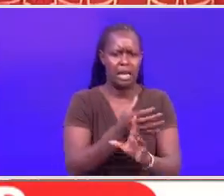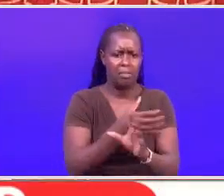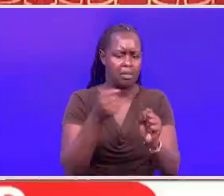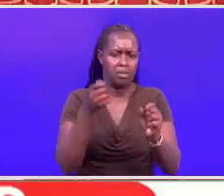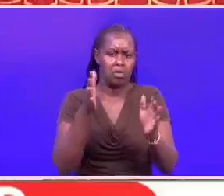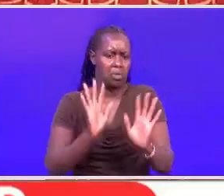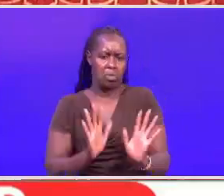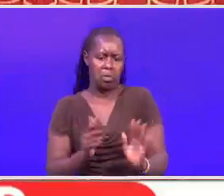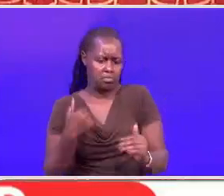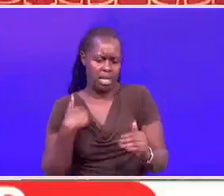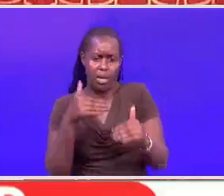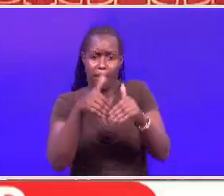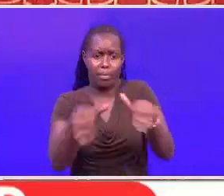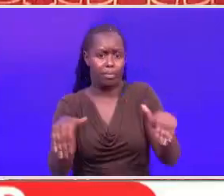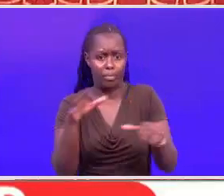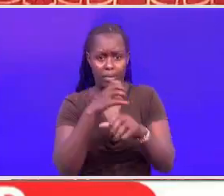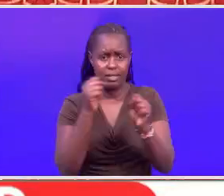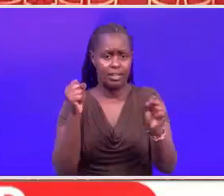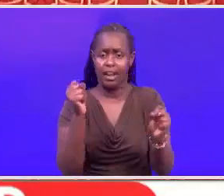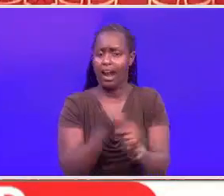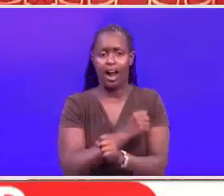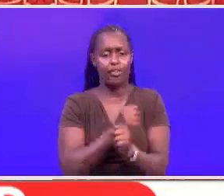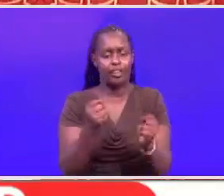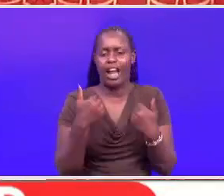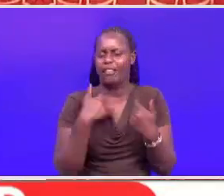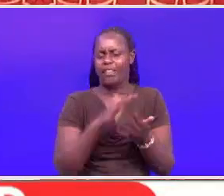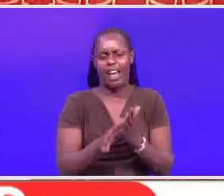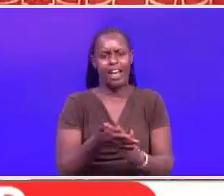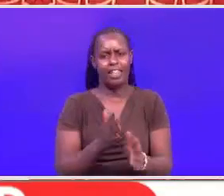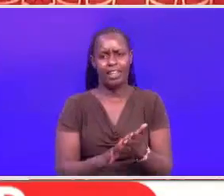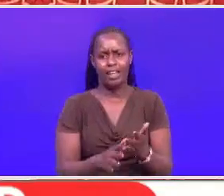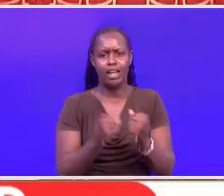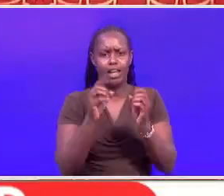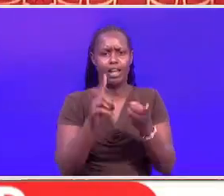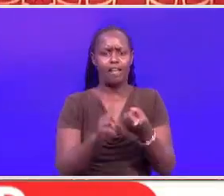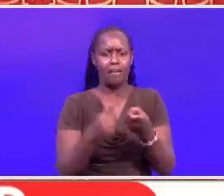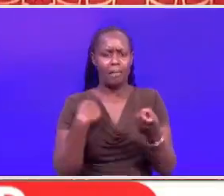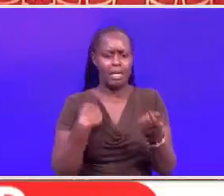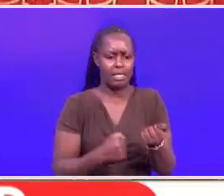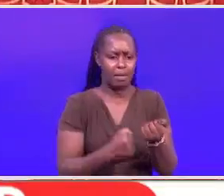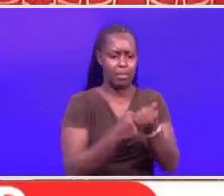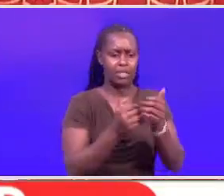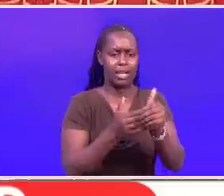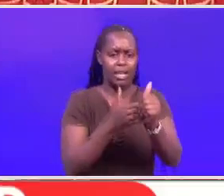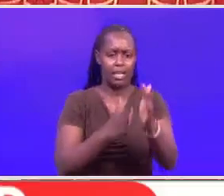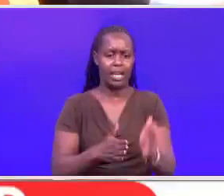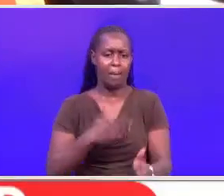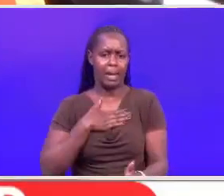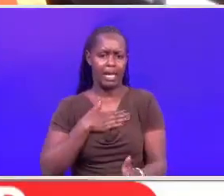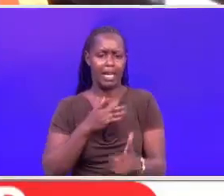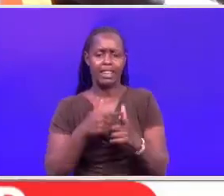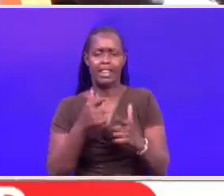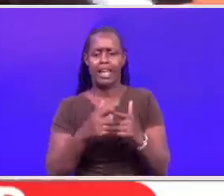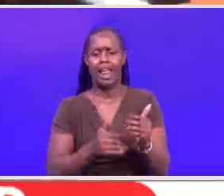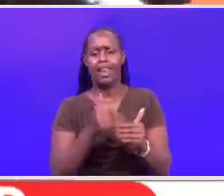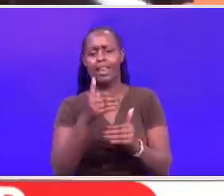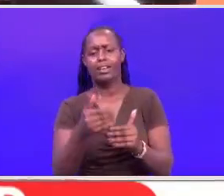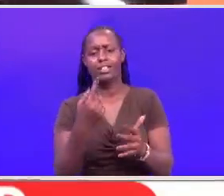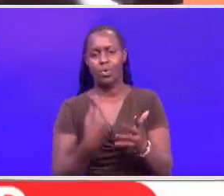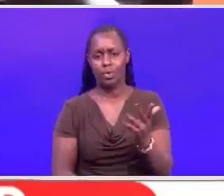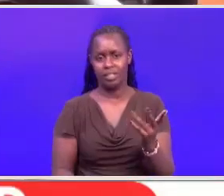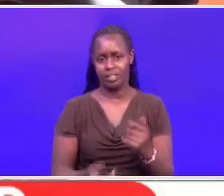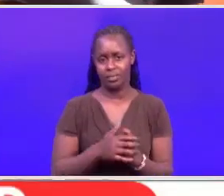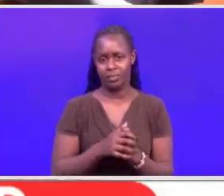niambia sina kitu ya kumpiga sahi. Sasa kama ameshapatia kiongozi wangu support, mambo gani ingine? Nairobi County